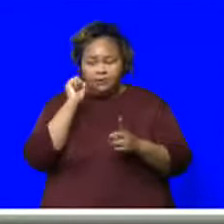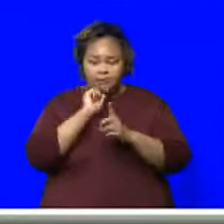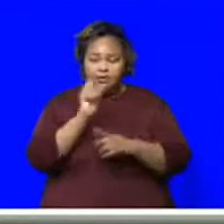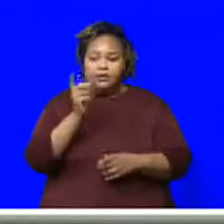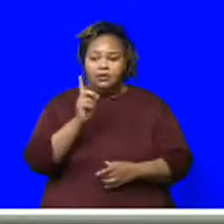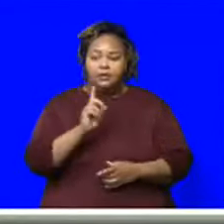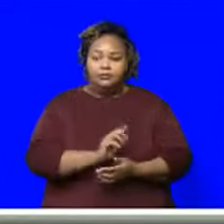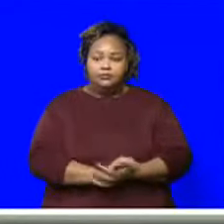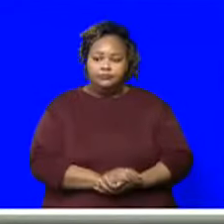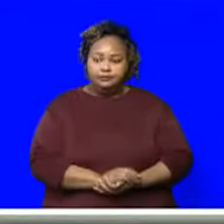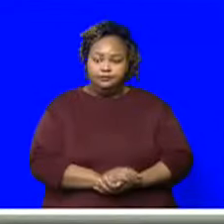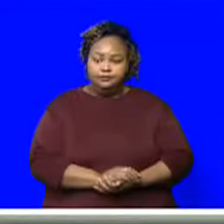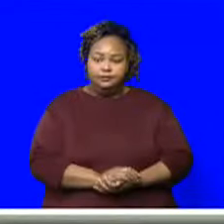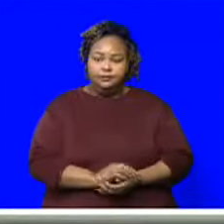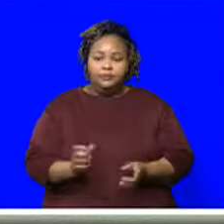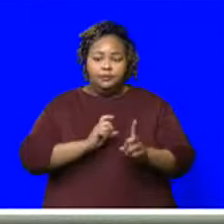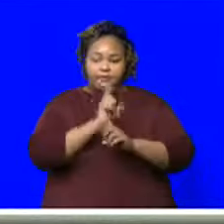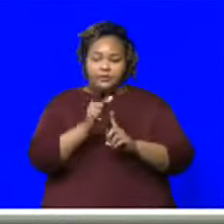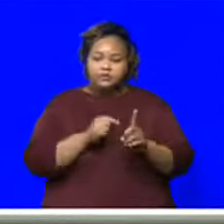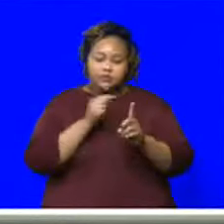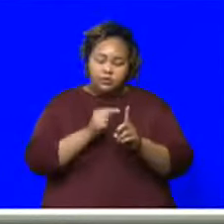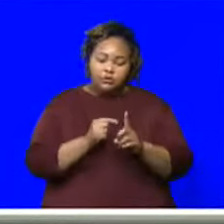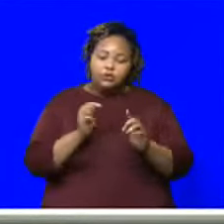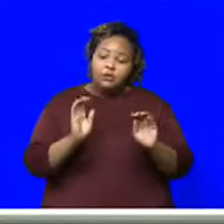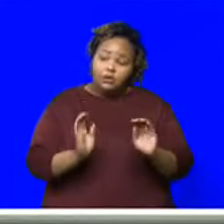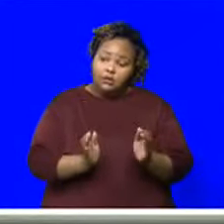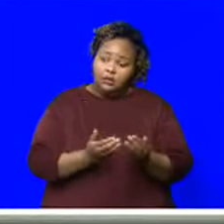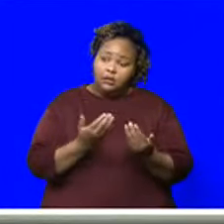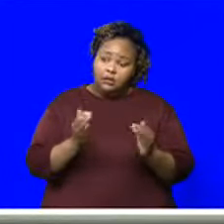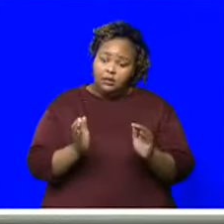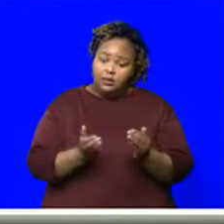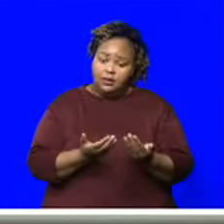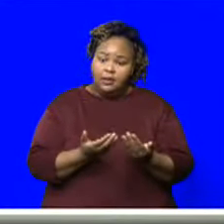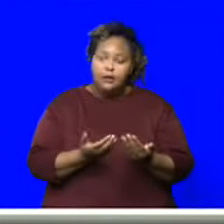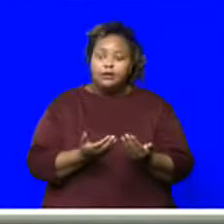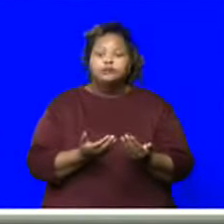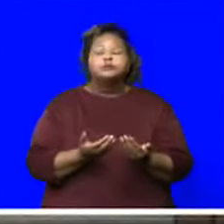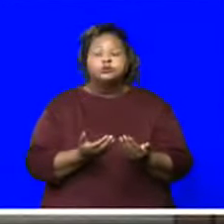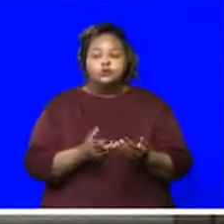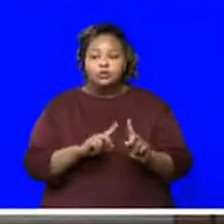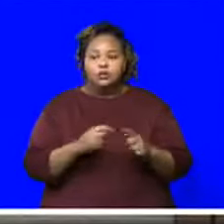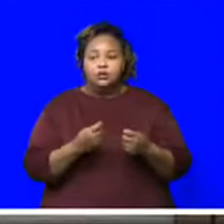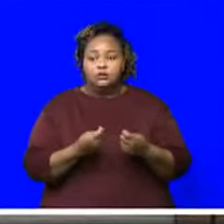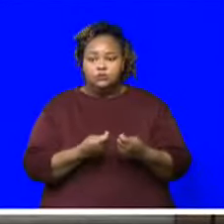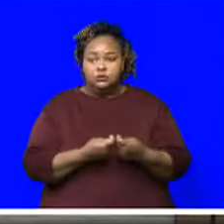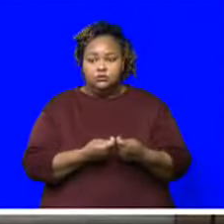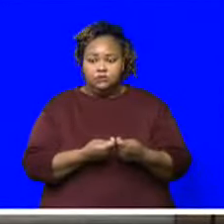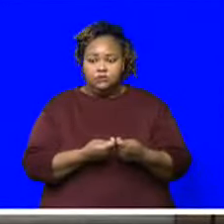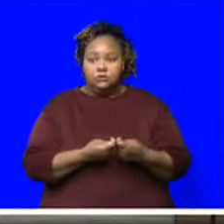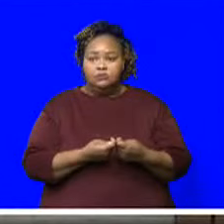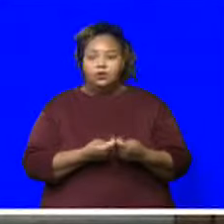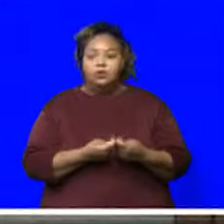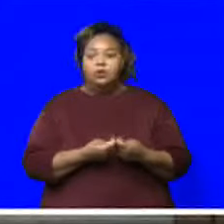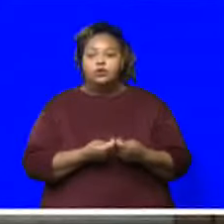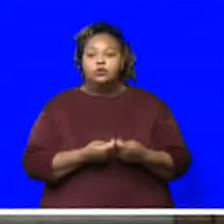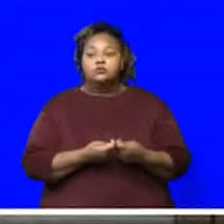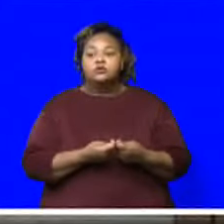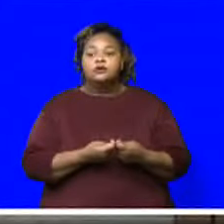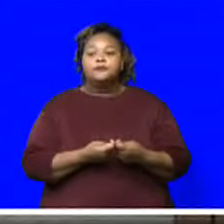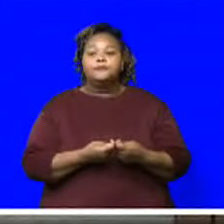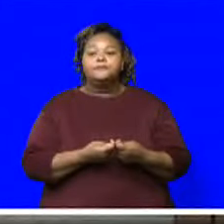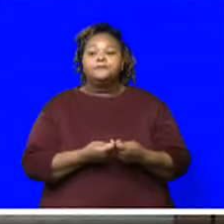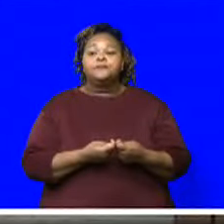Zakere Dlamini. Dlamini also encouraged the entire nation that he has the same confidence that the team they